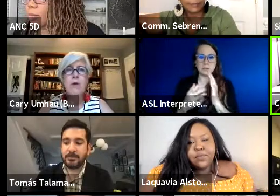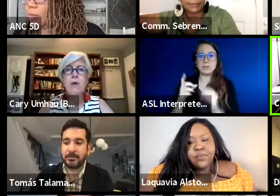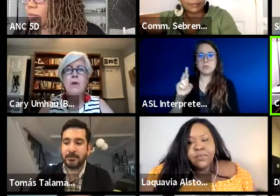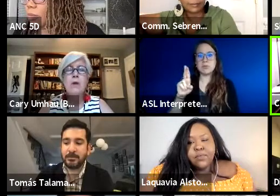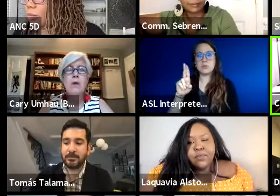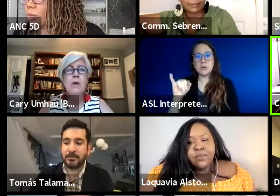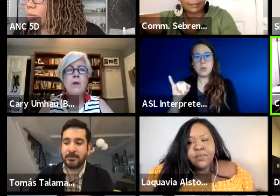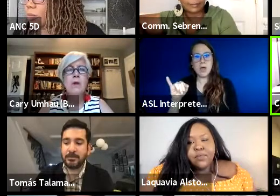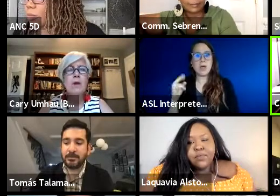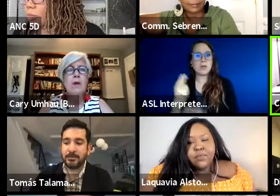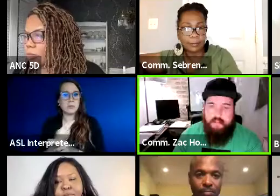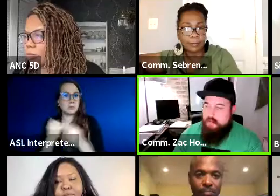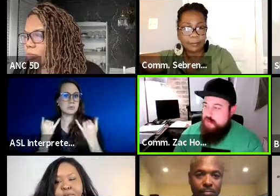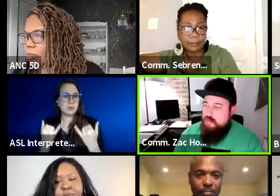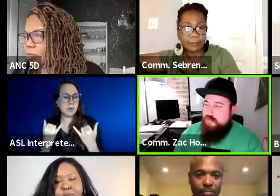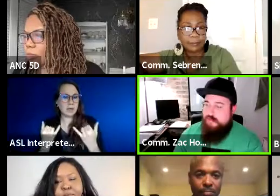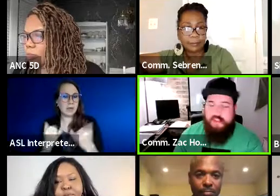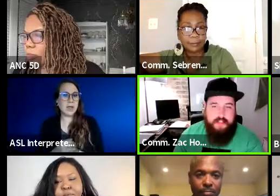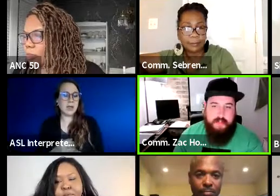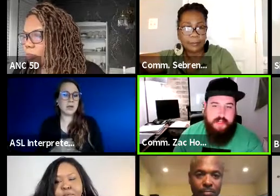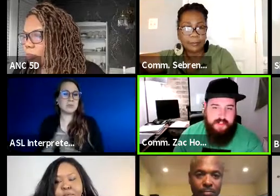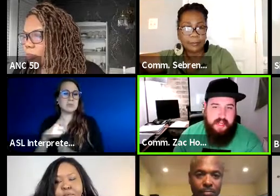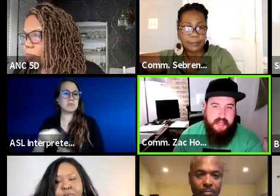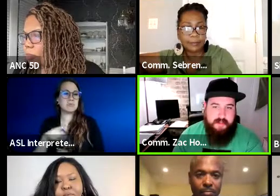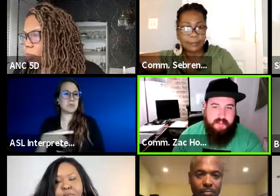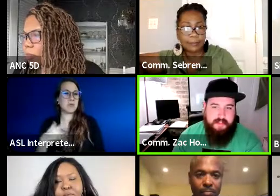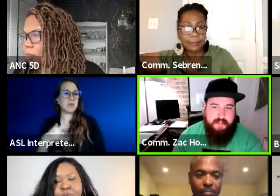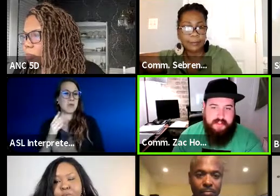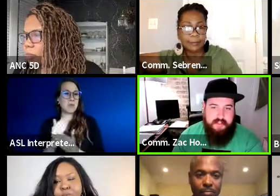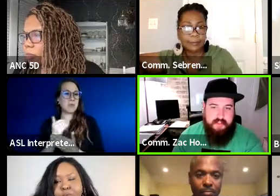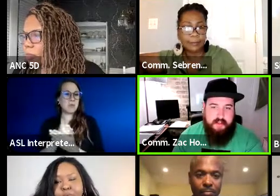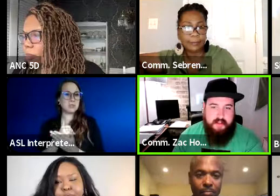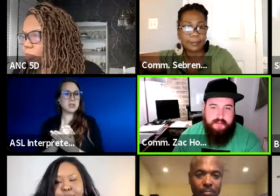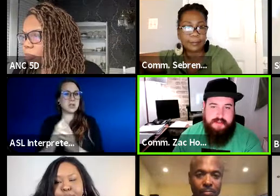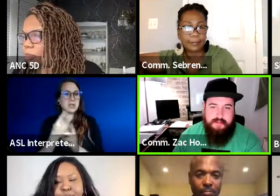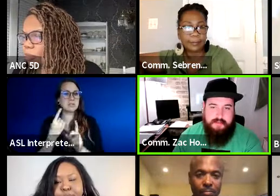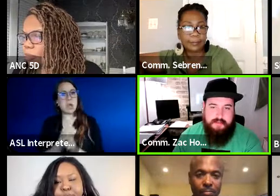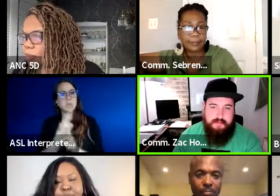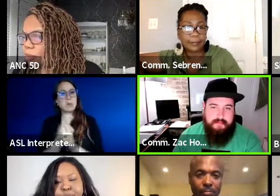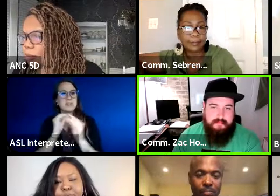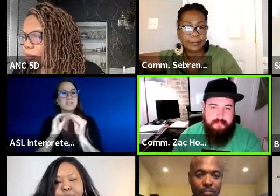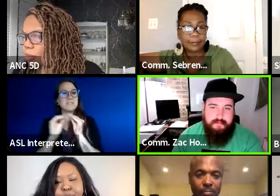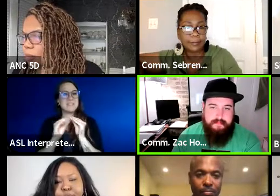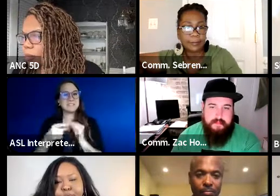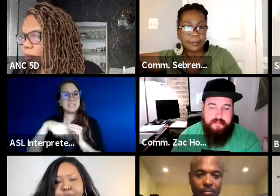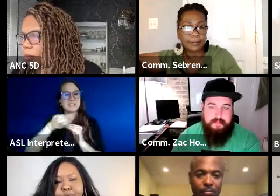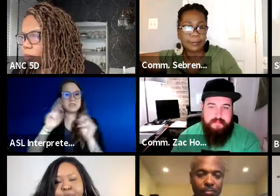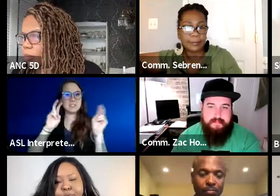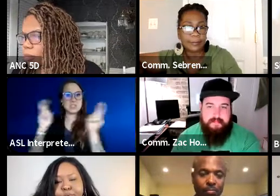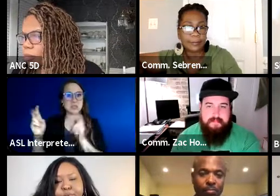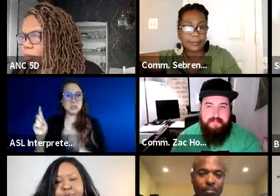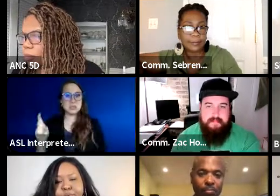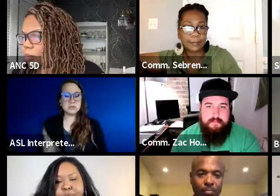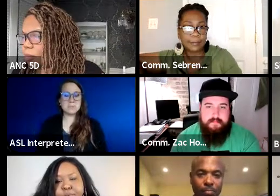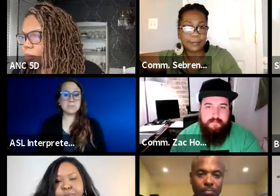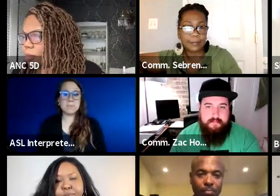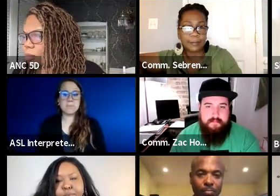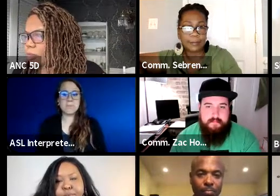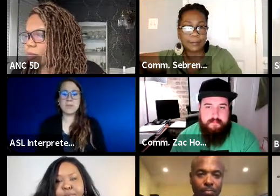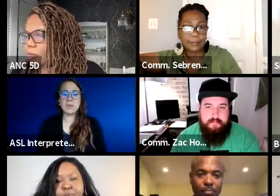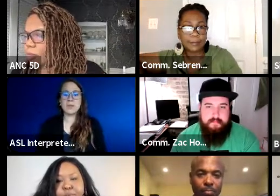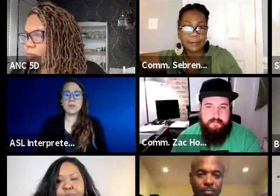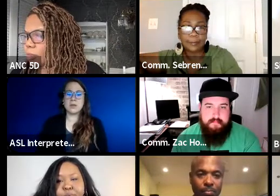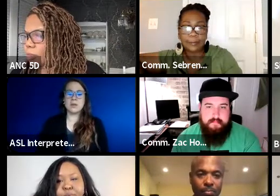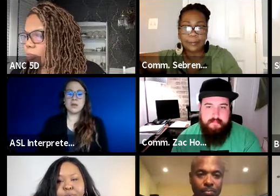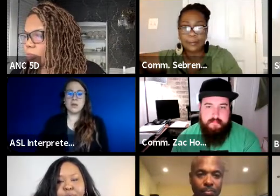currently. Do you feel the budget is adequately fixing those issues? We have, and